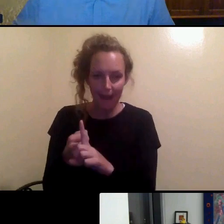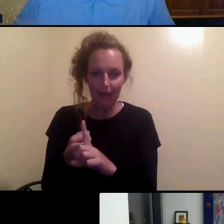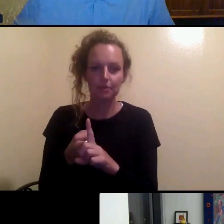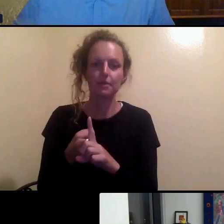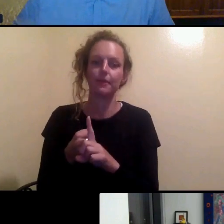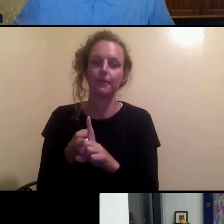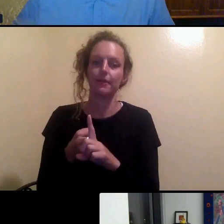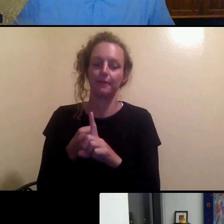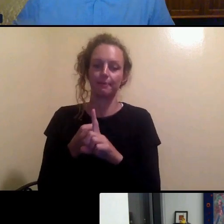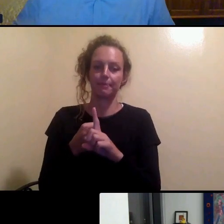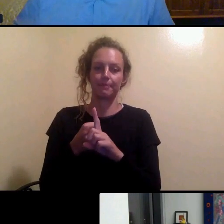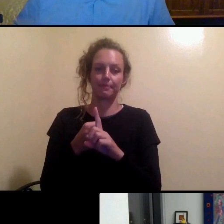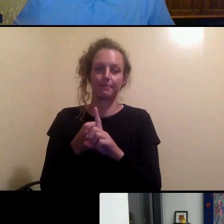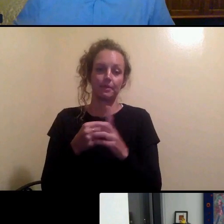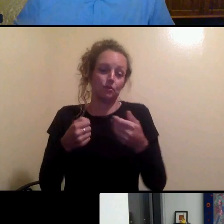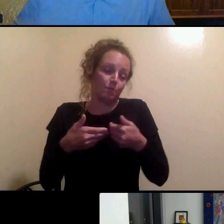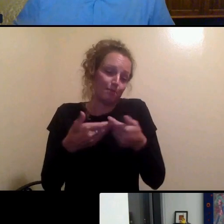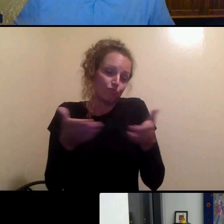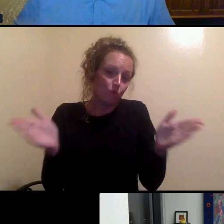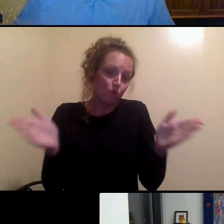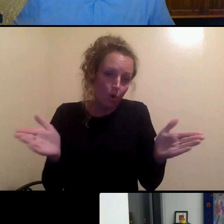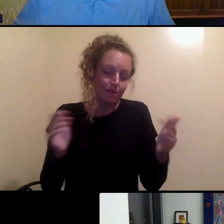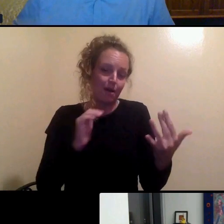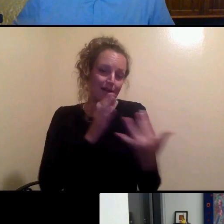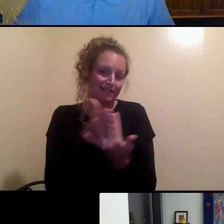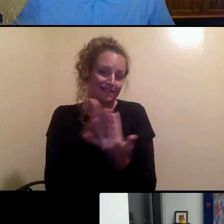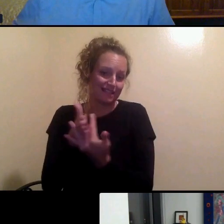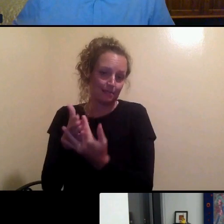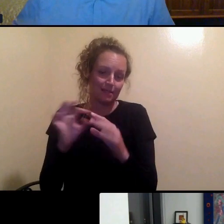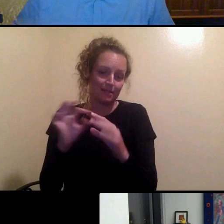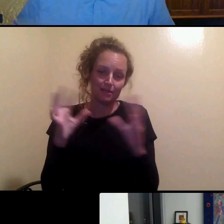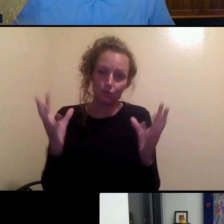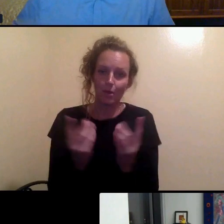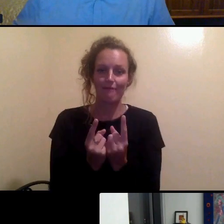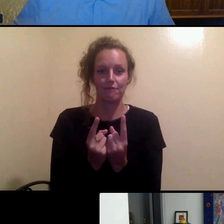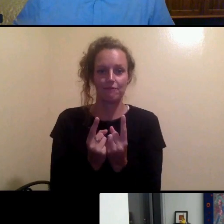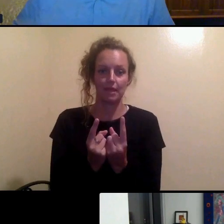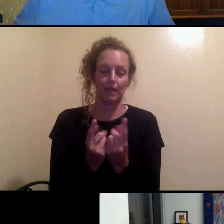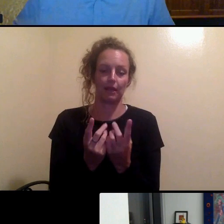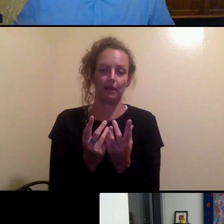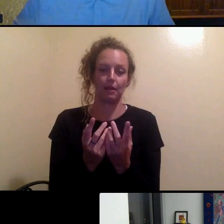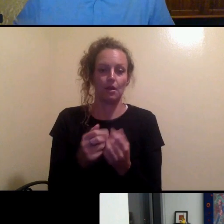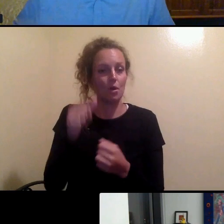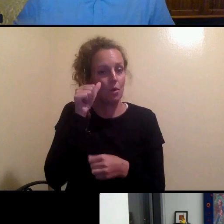can be accessible to everything we know now as speech to text and yada.